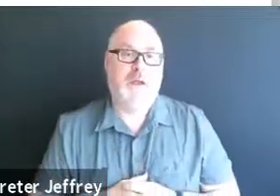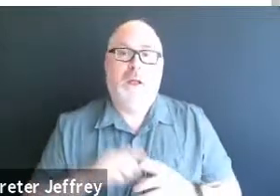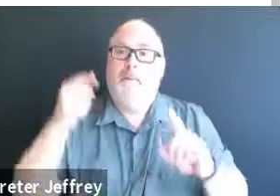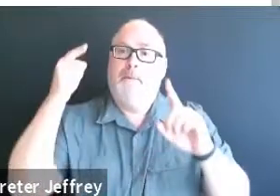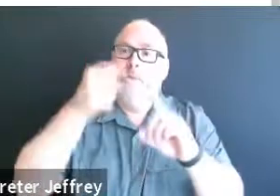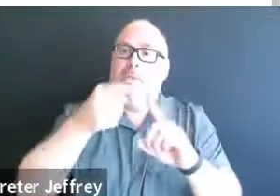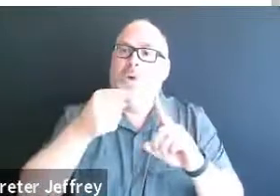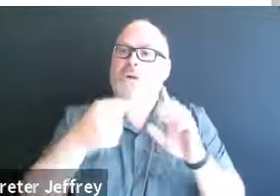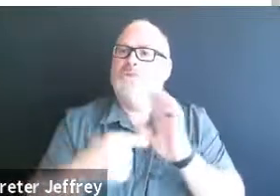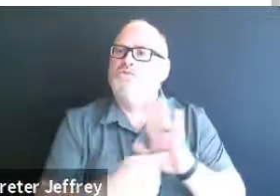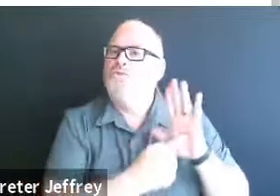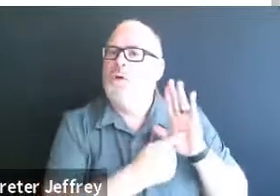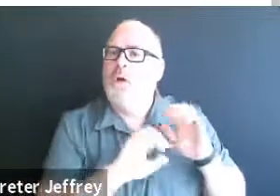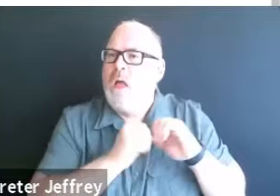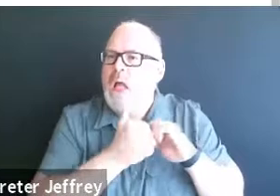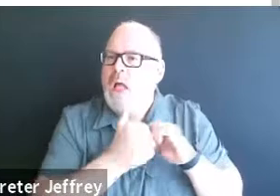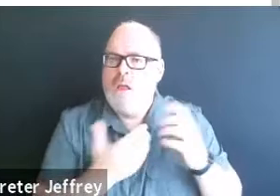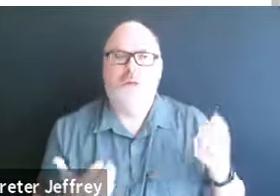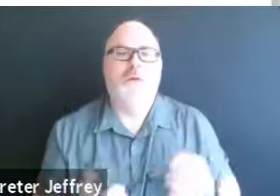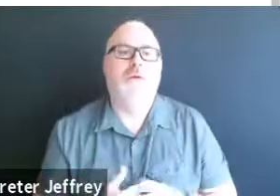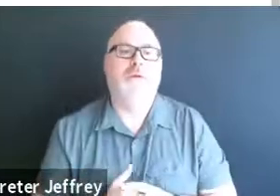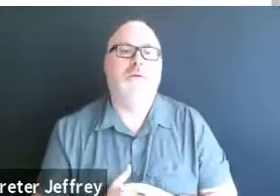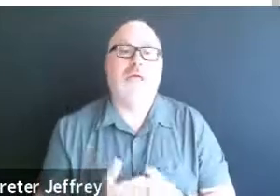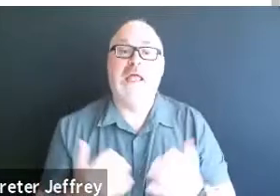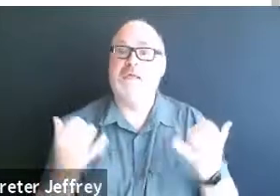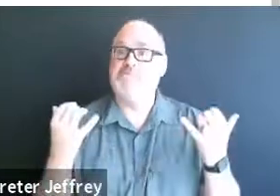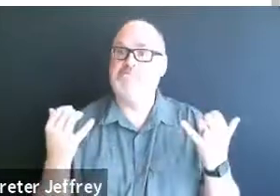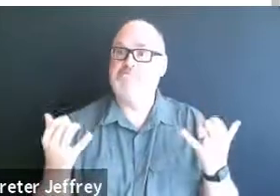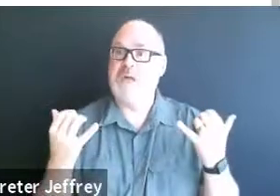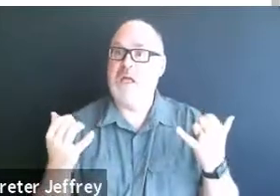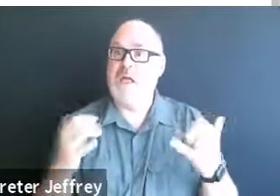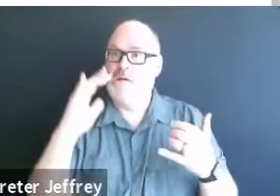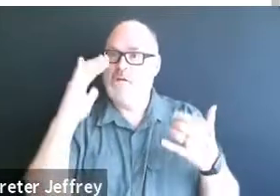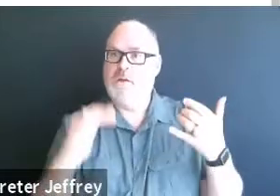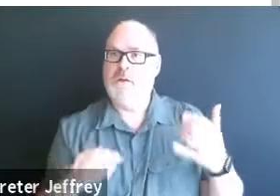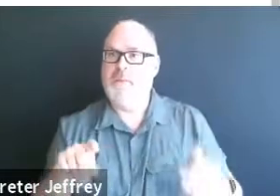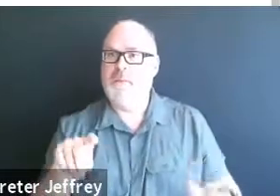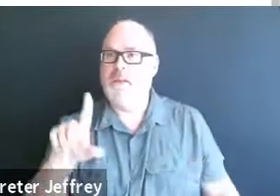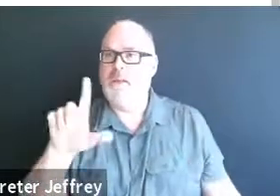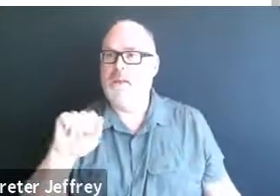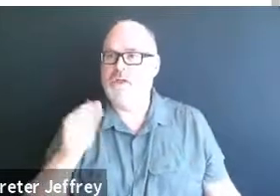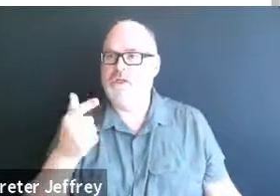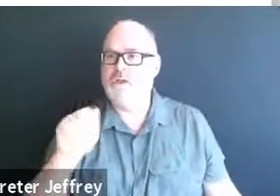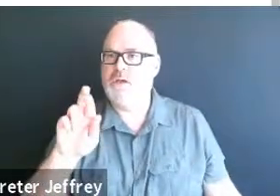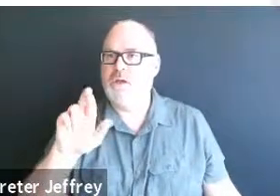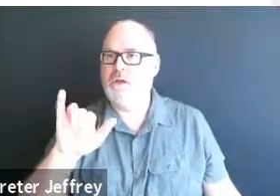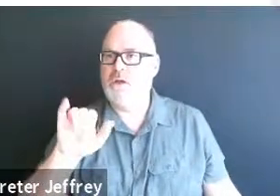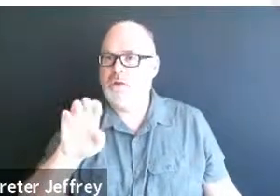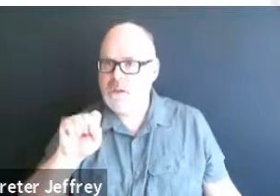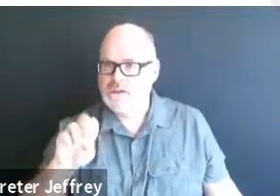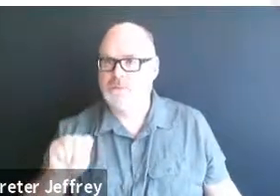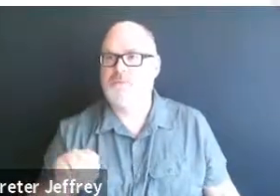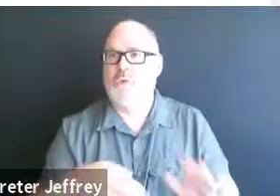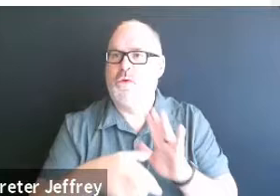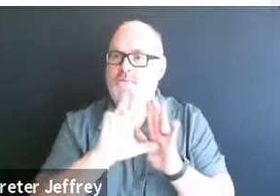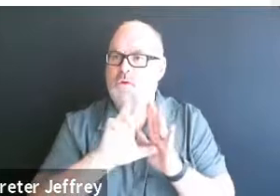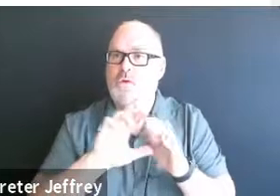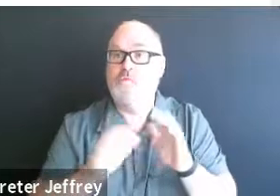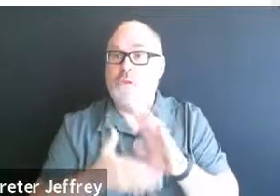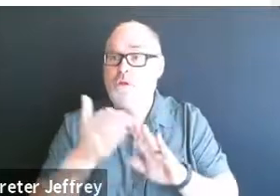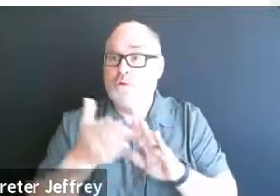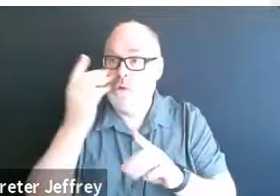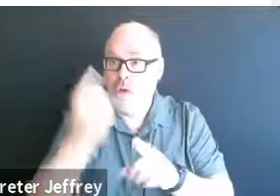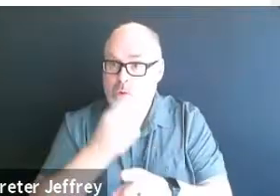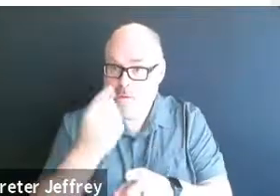to go into, how I want the points displayed. And now we get to the plagiarism review. So in order